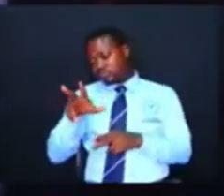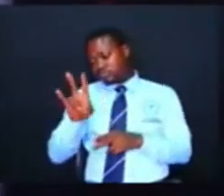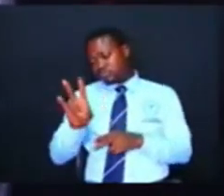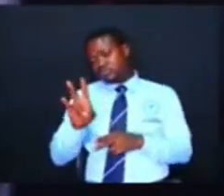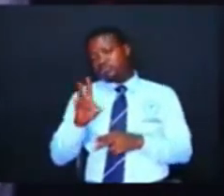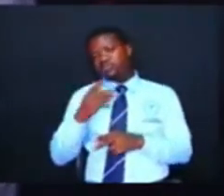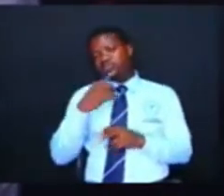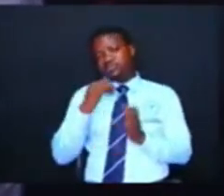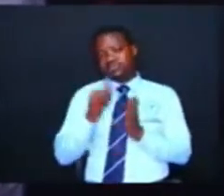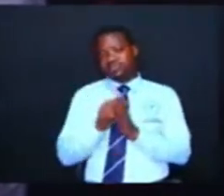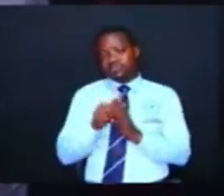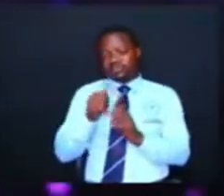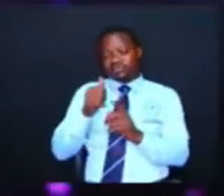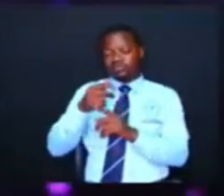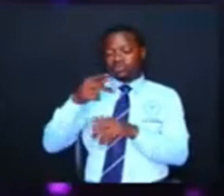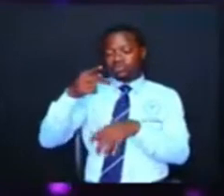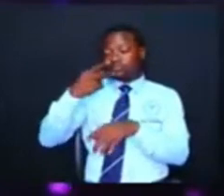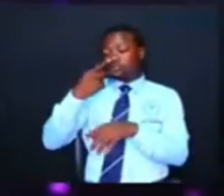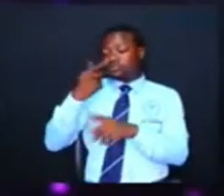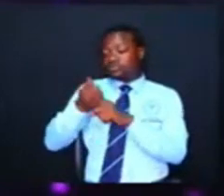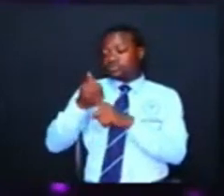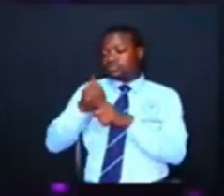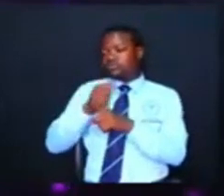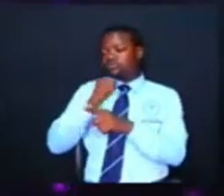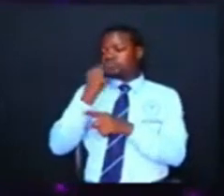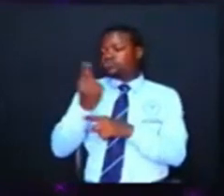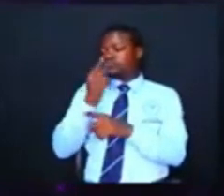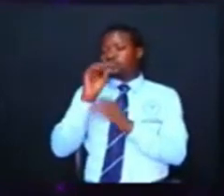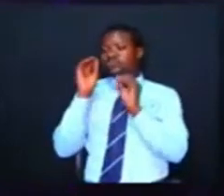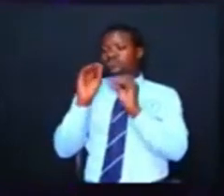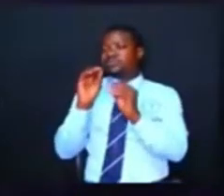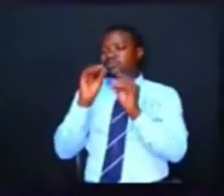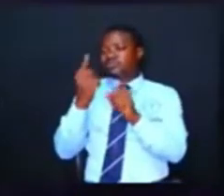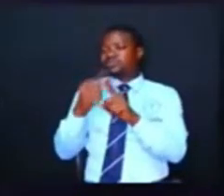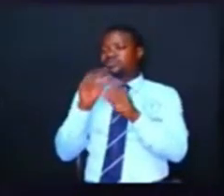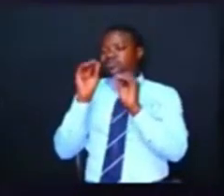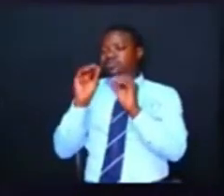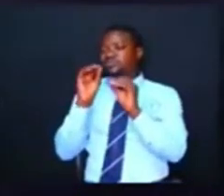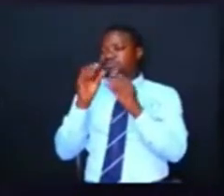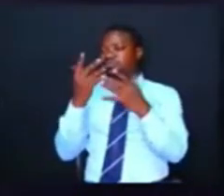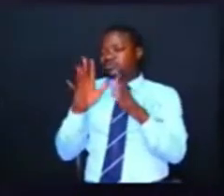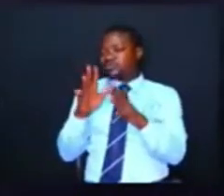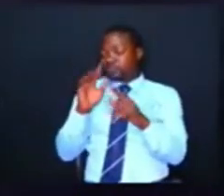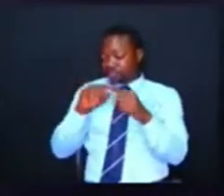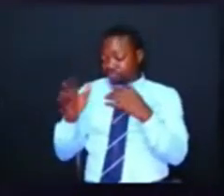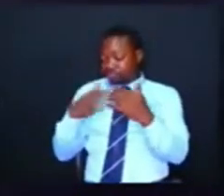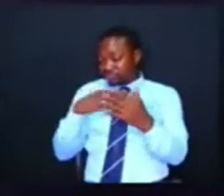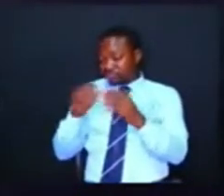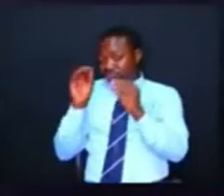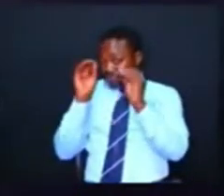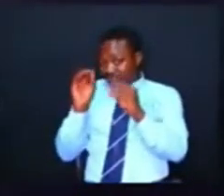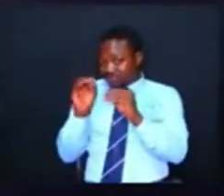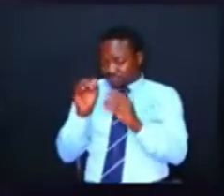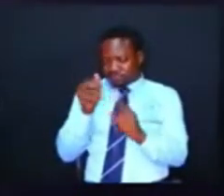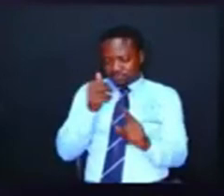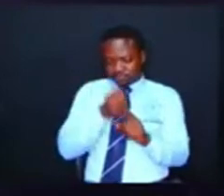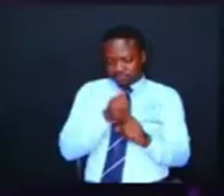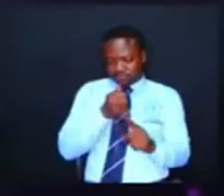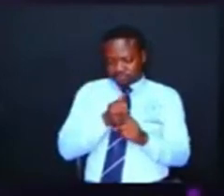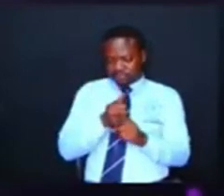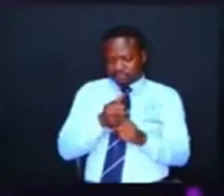teacher, but he was a doer of what he taught. No nyo chirechire ni keke na de ochire no oye enso. Each